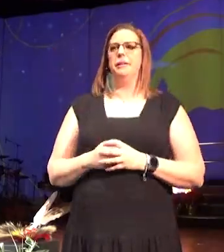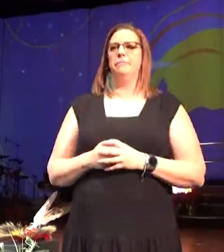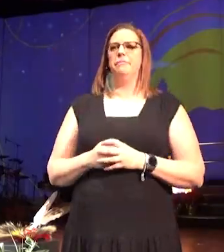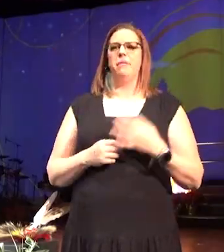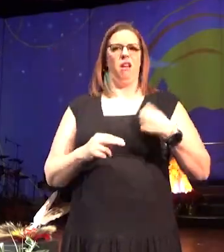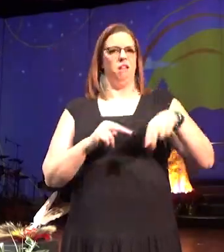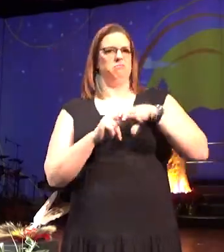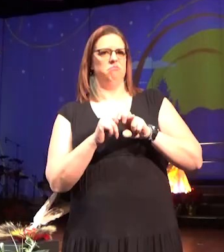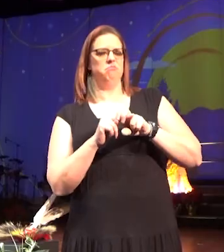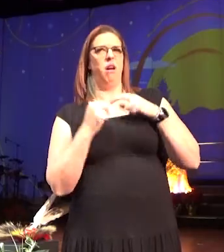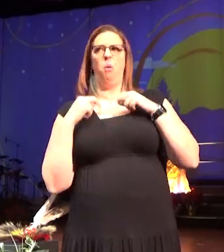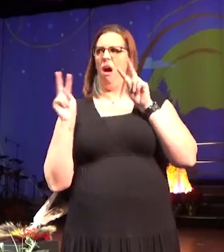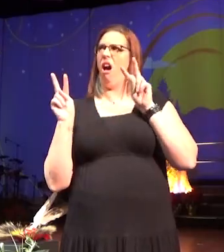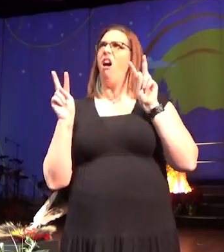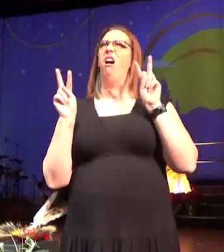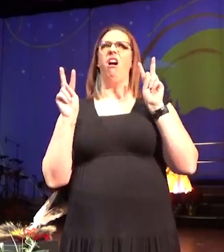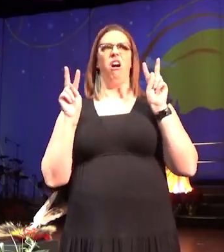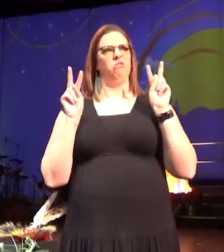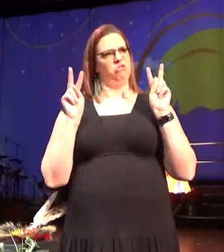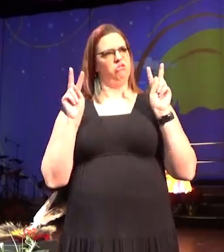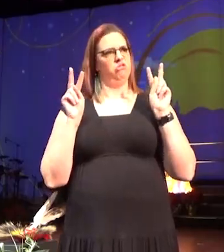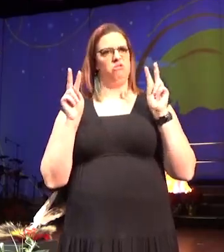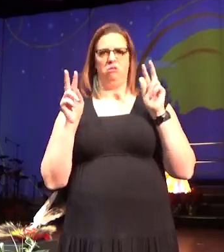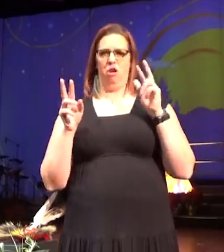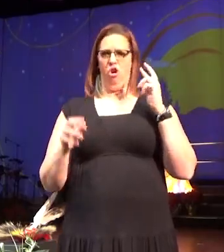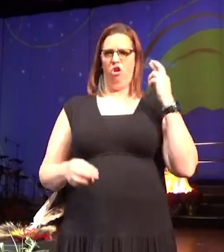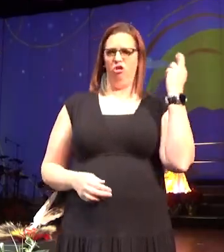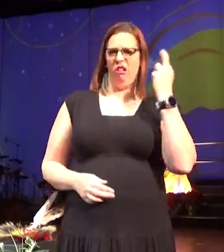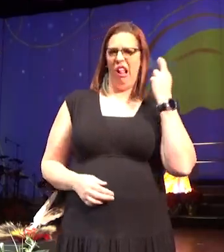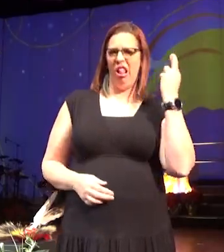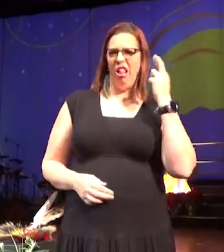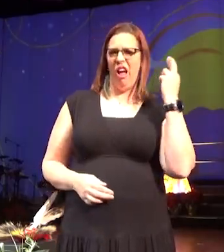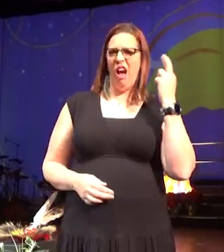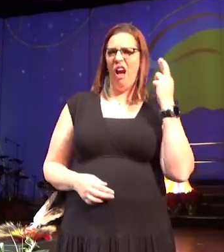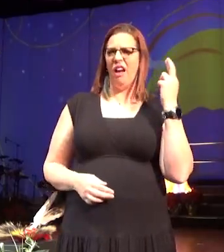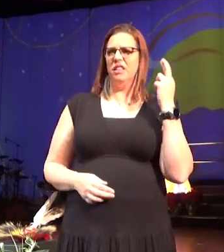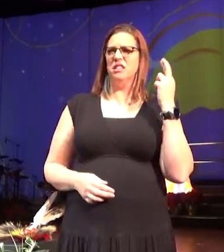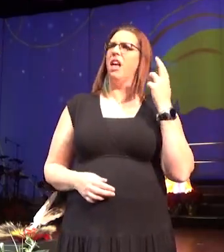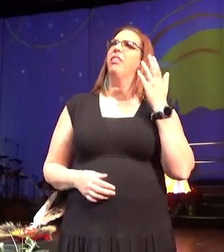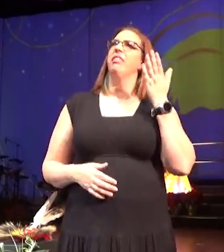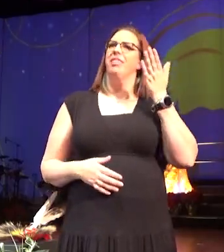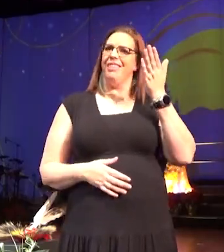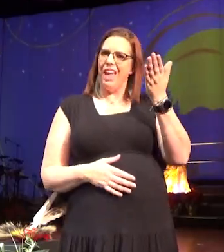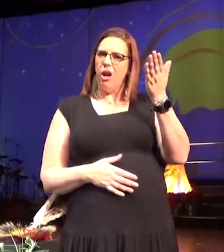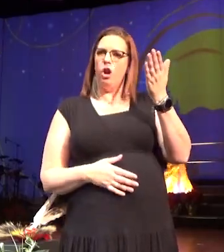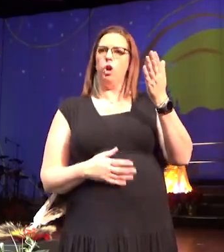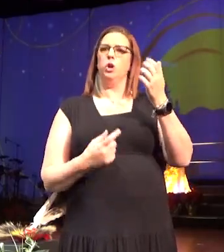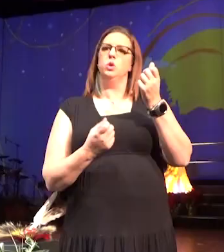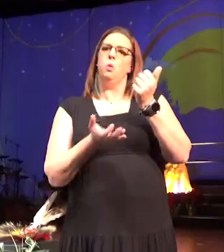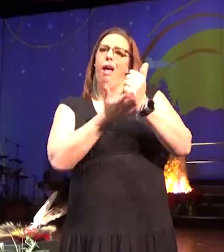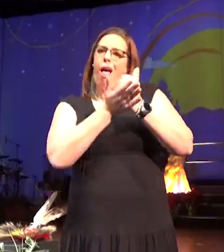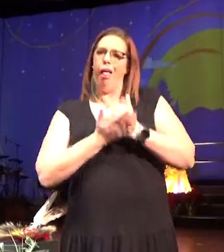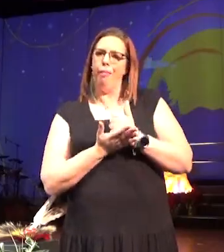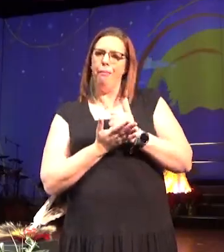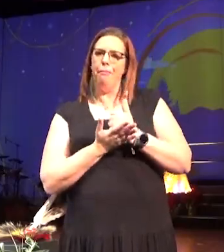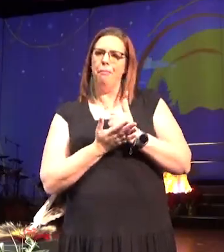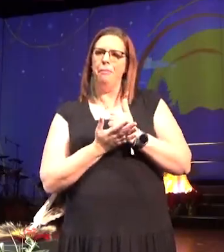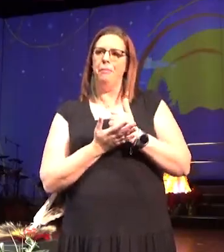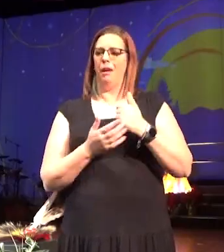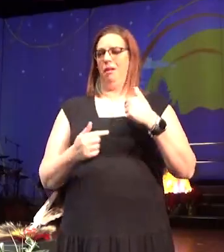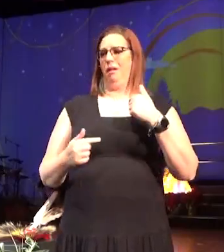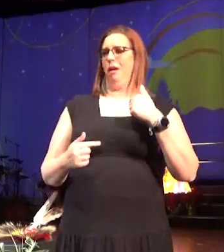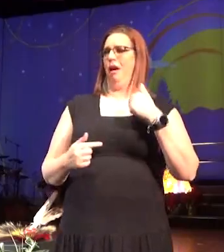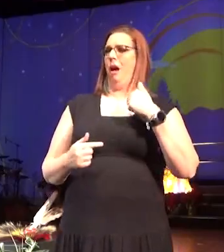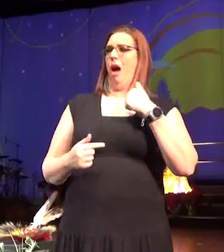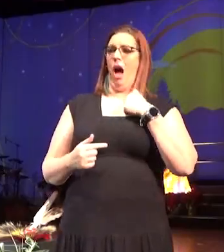And I sat there and watched them. What I didn't realize is that they were there to help me. I was a little boy